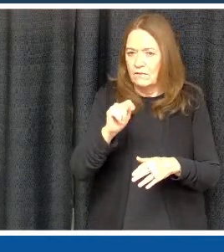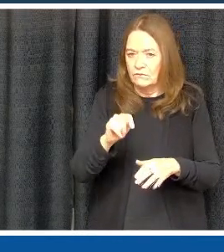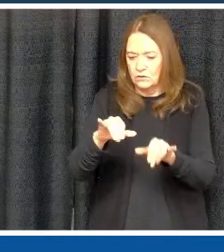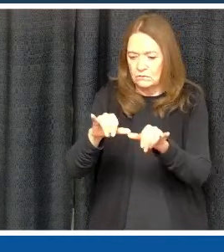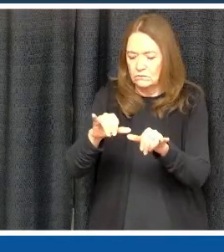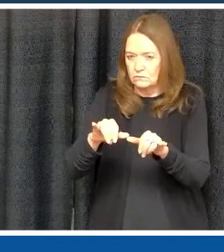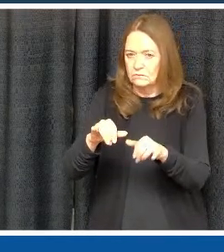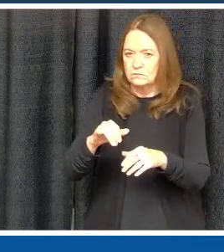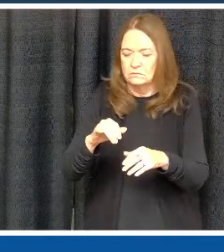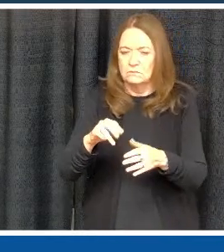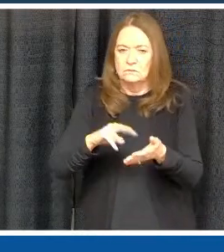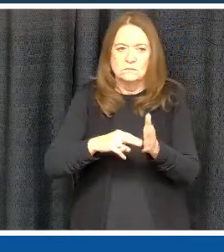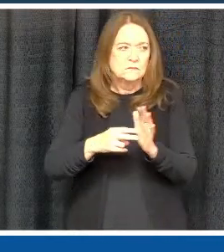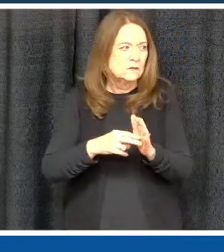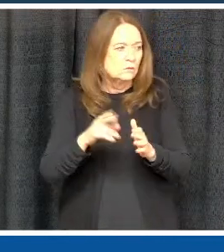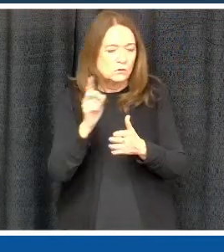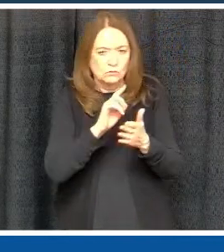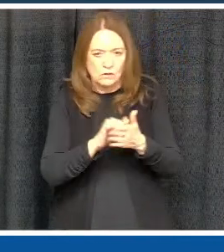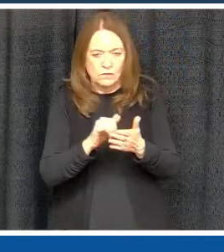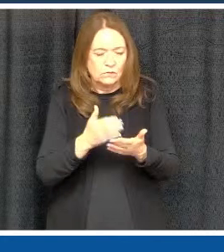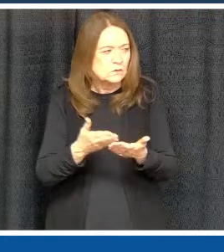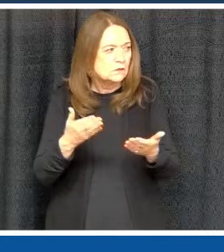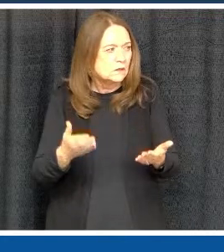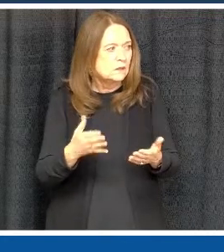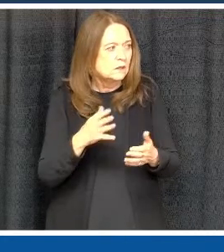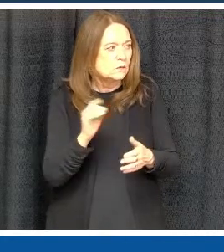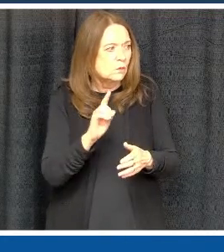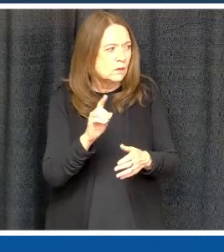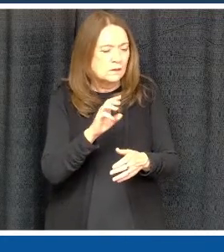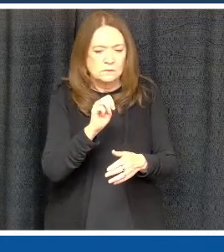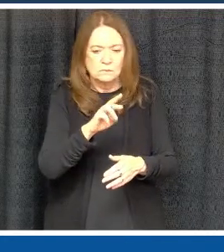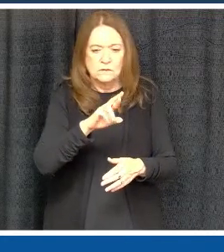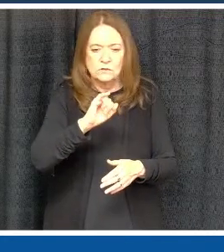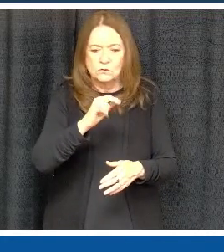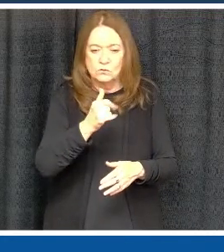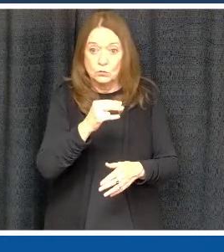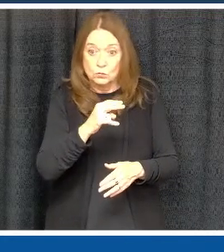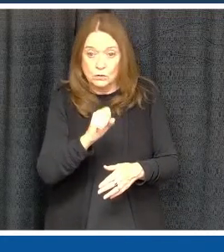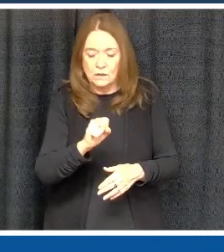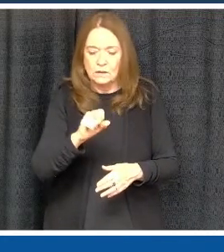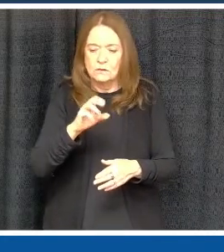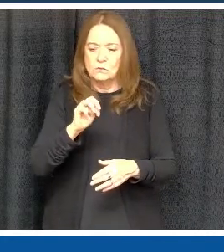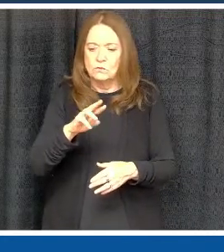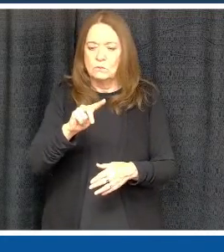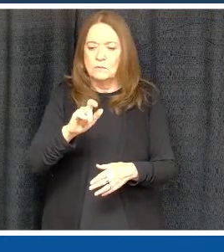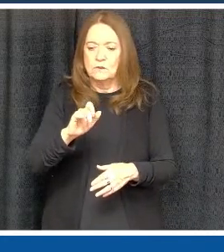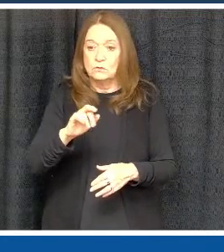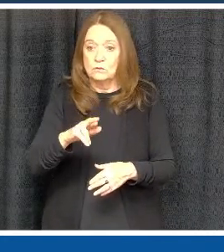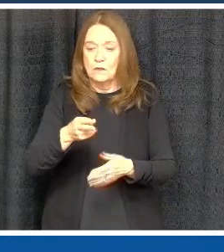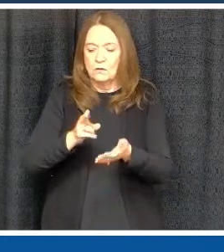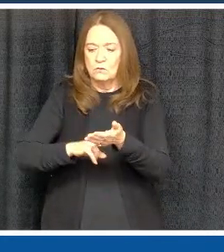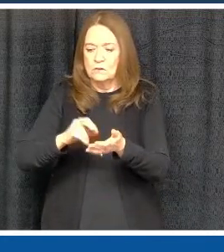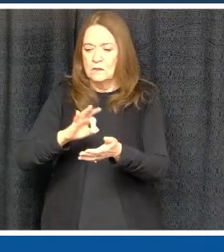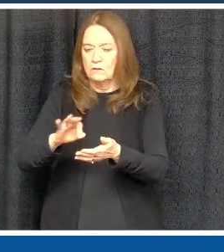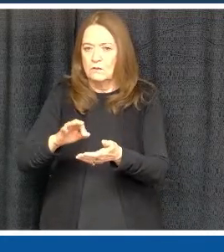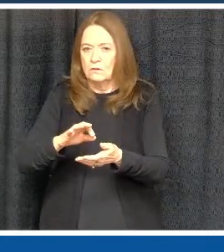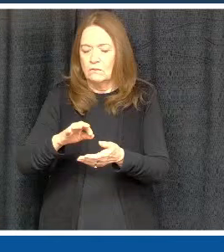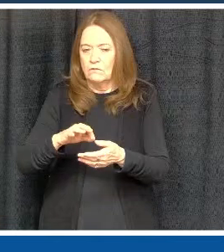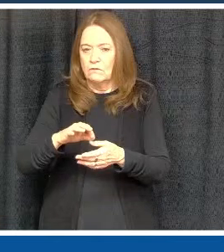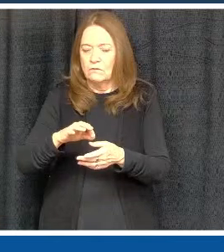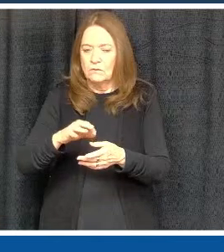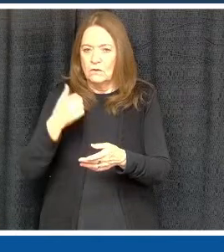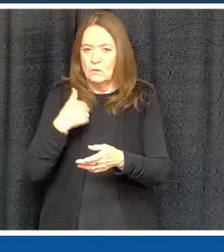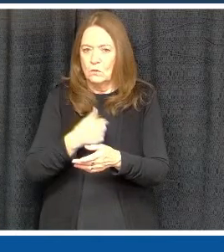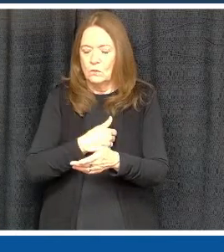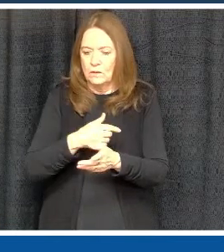asphalt. We're gonna have to redraw those things, whereas Mr. Riggins or Mr. Taylor may have signed off that their utilities as referenced were in the clear